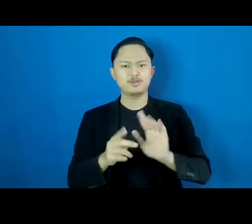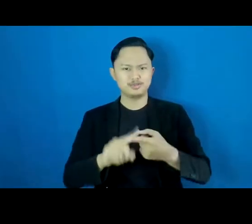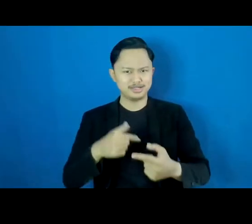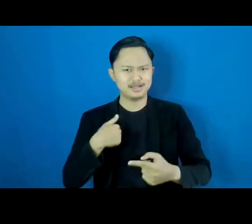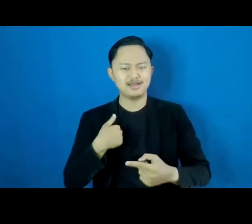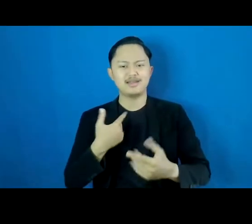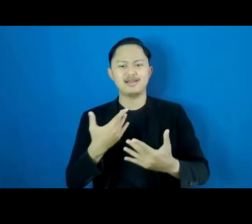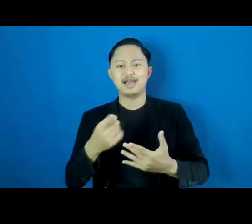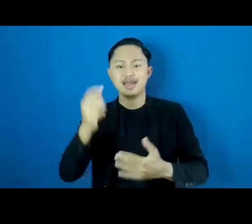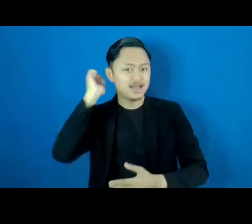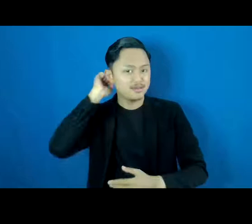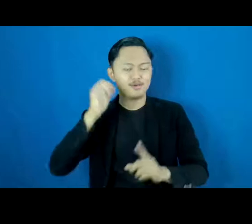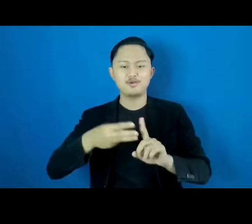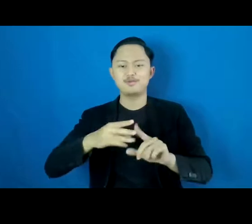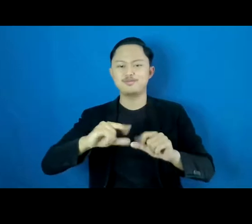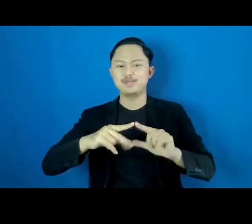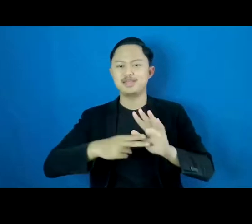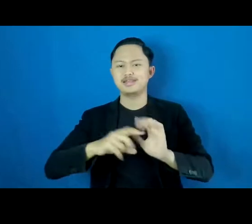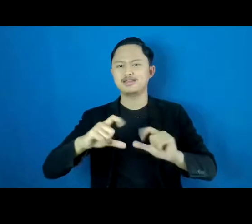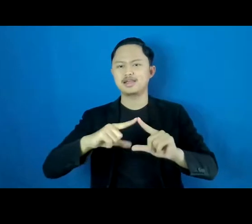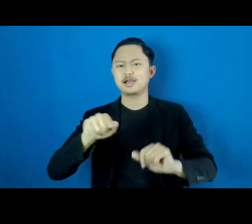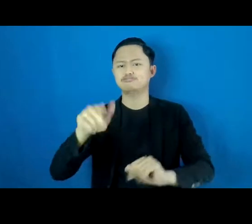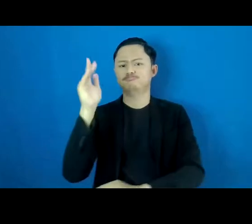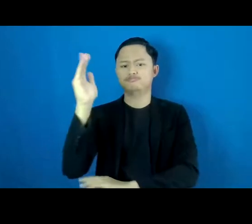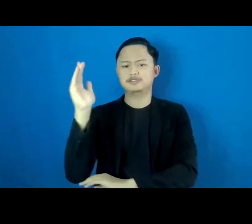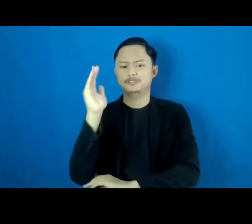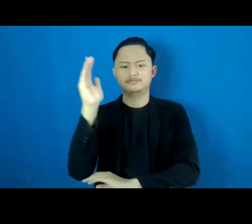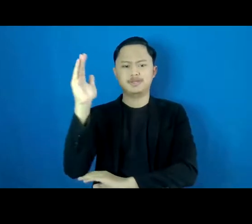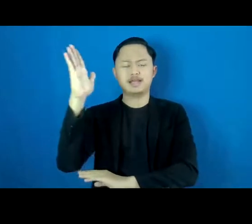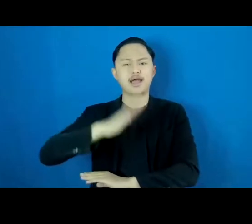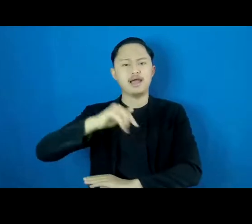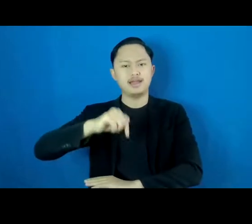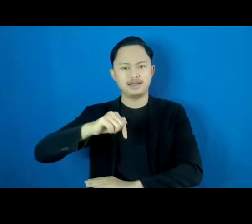Ms. Bianca, the speakers for today's workshop.